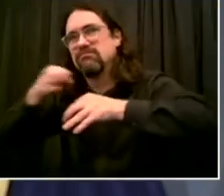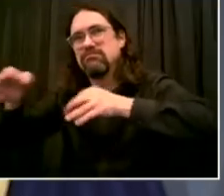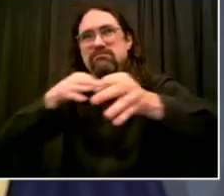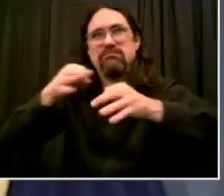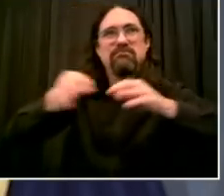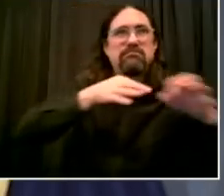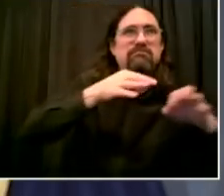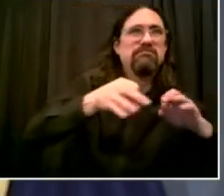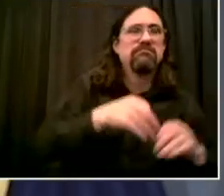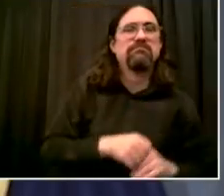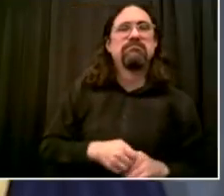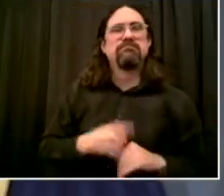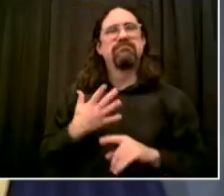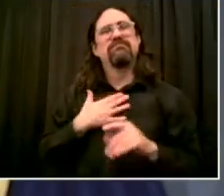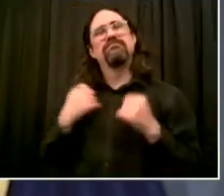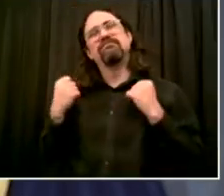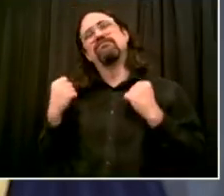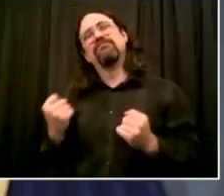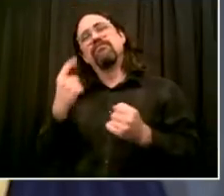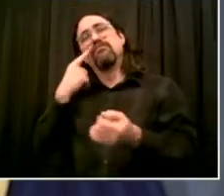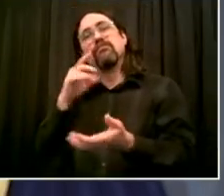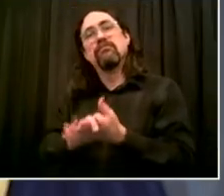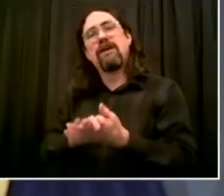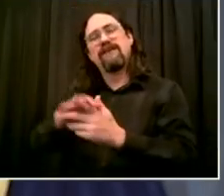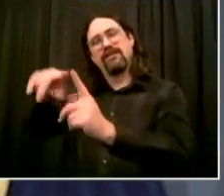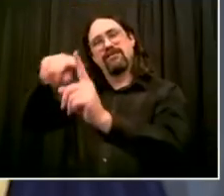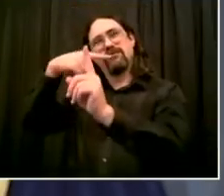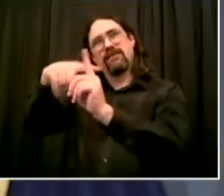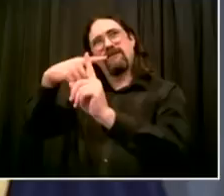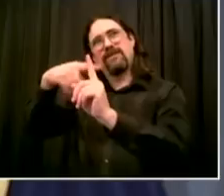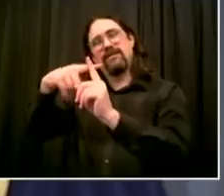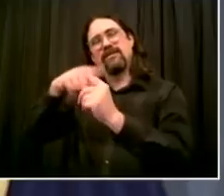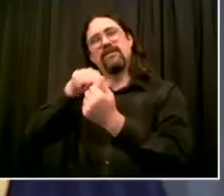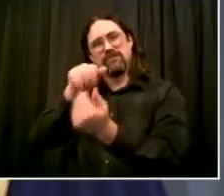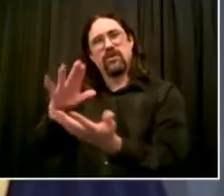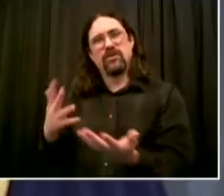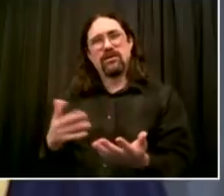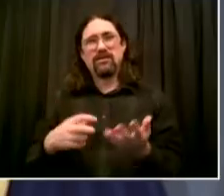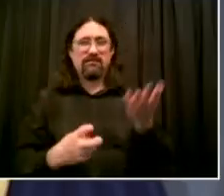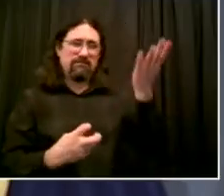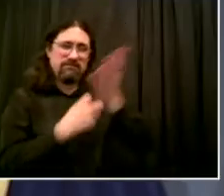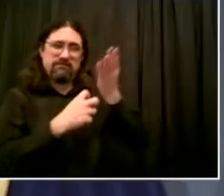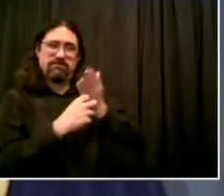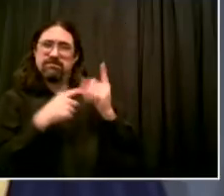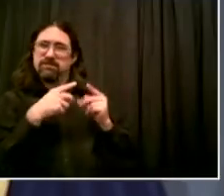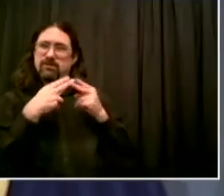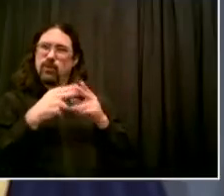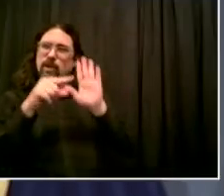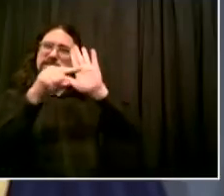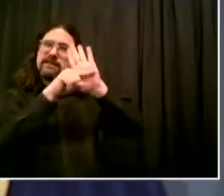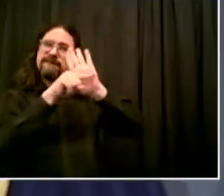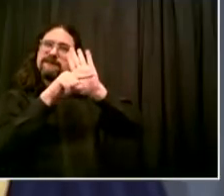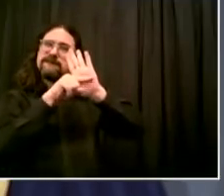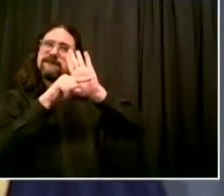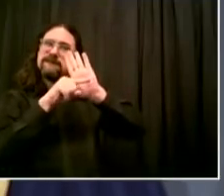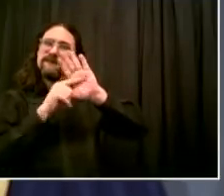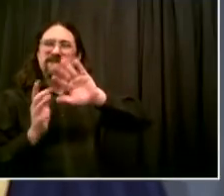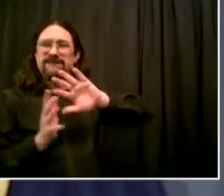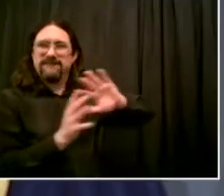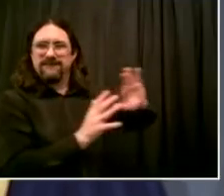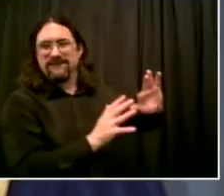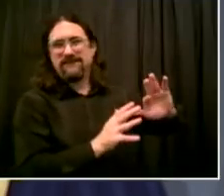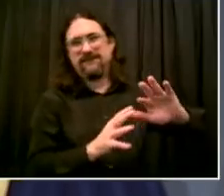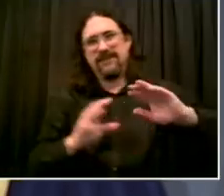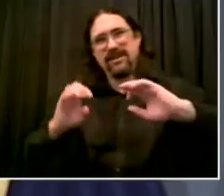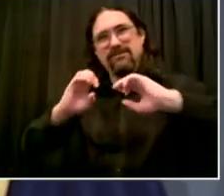every workplace, every institution needs to keep sending the message how serious it is. And, you know, there's going to